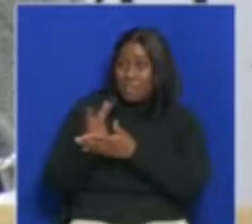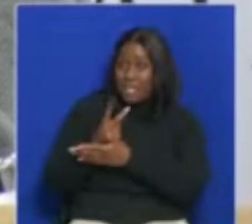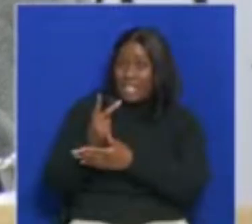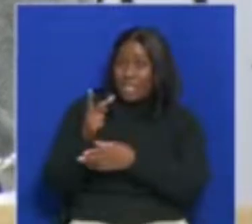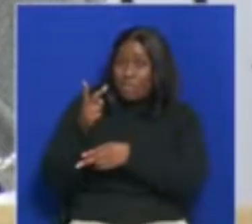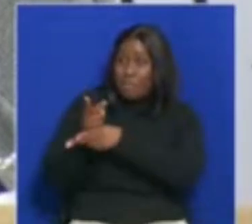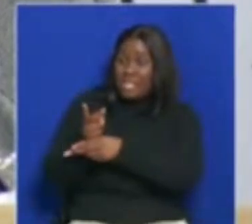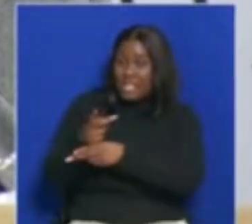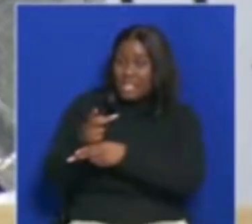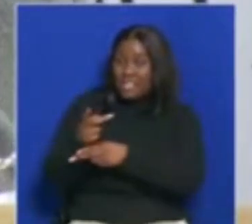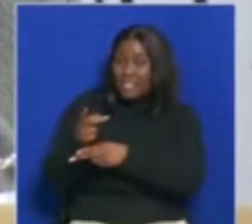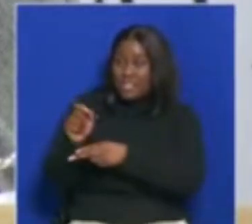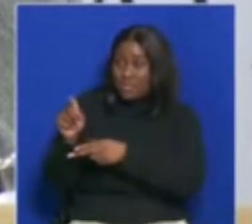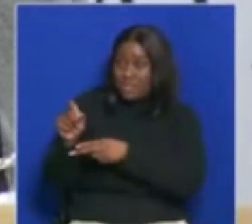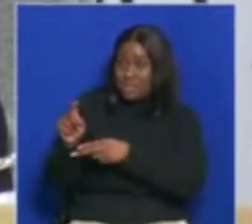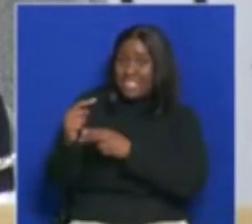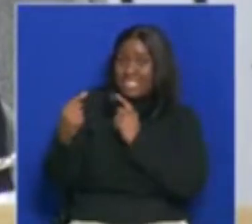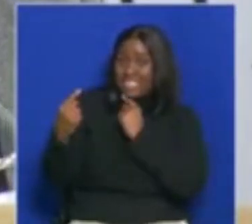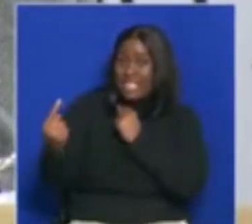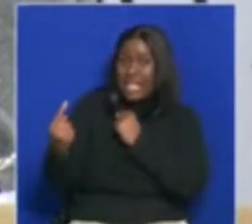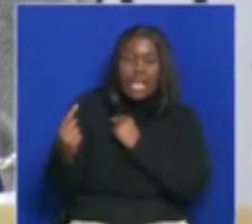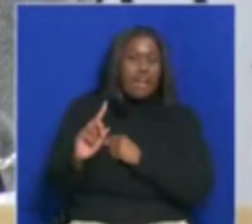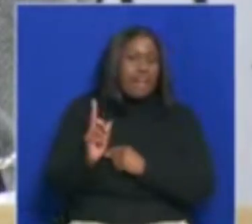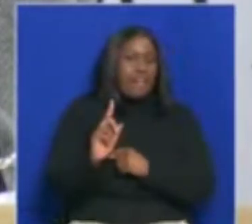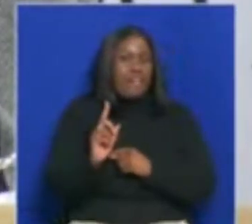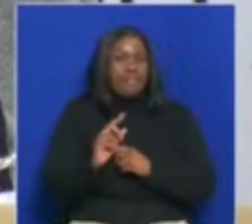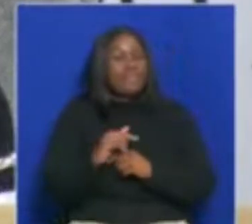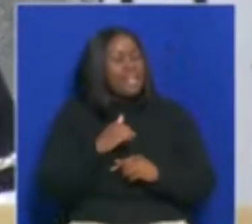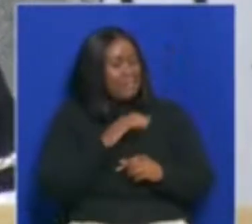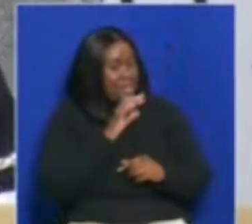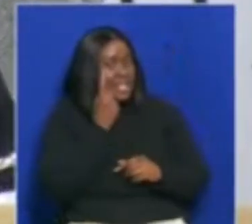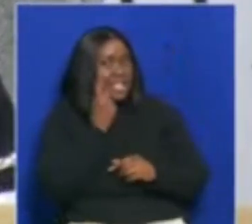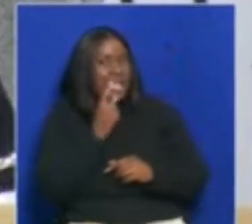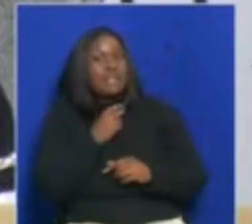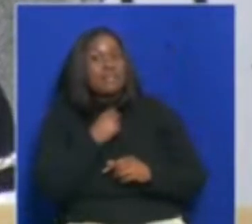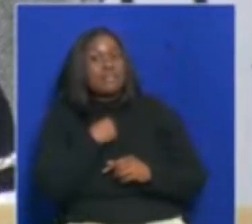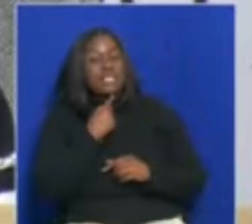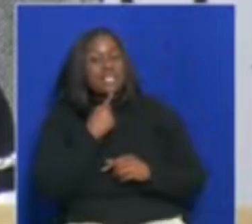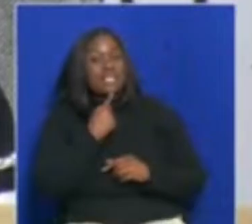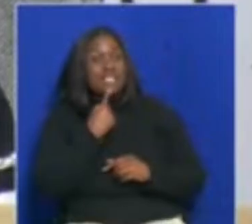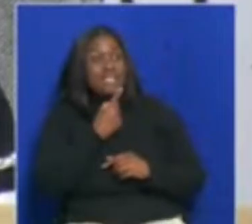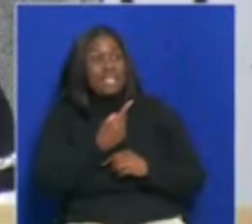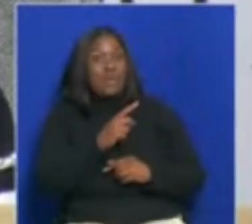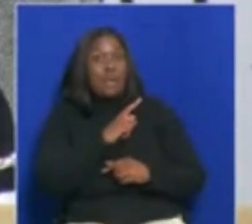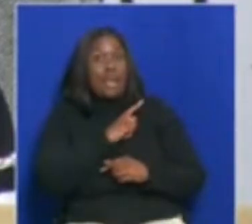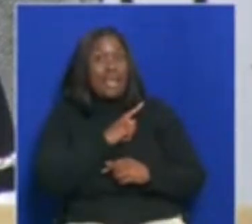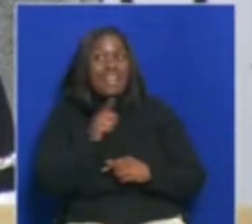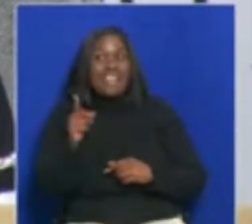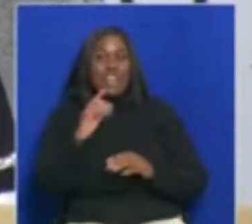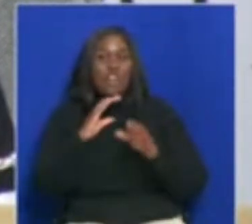I indicated that, Commissioner, because this conversation was quick, very quick.